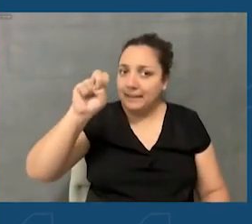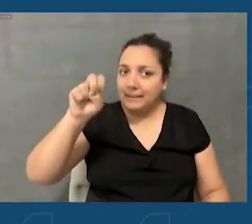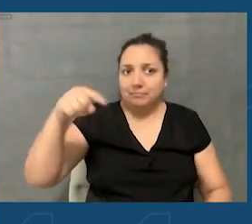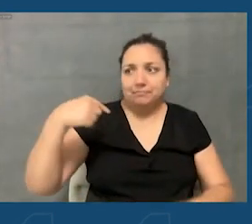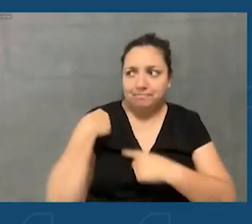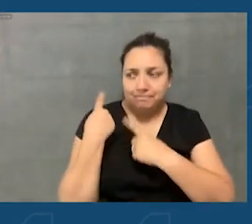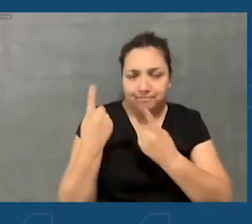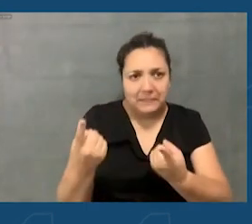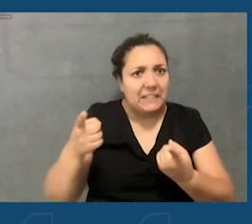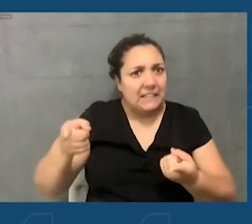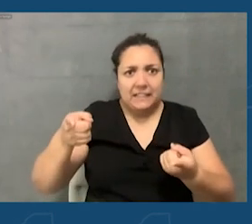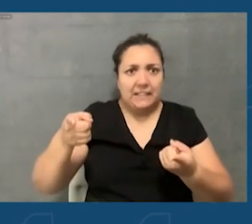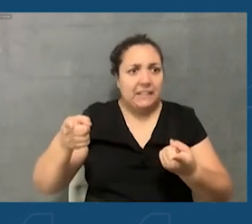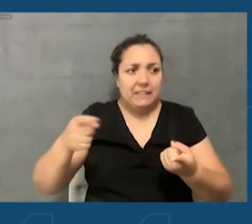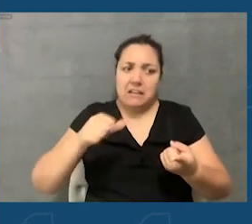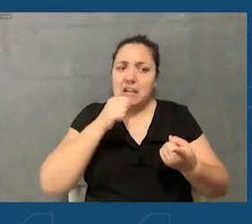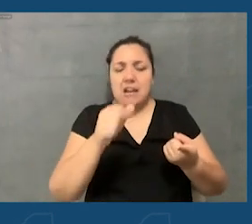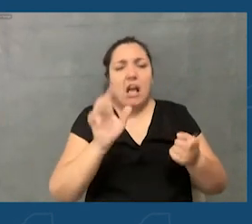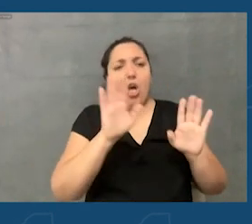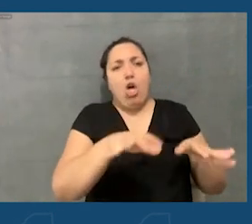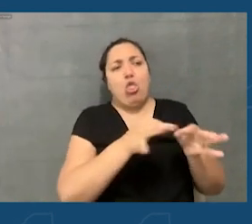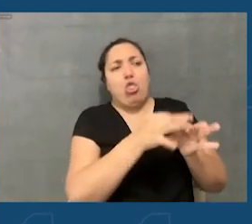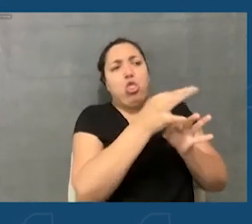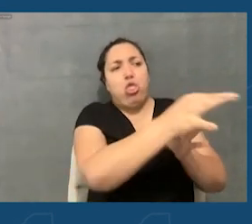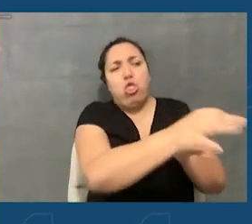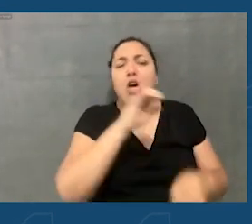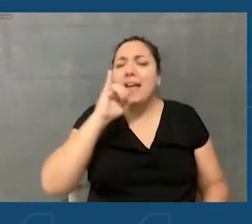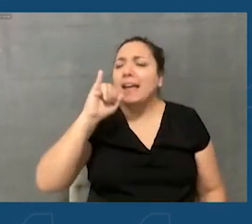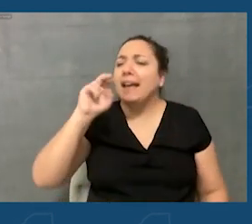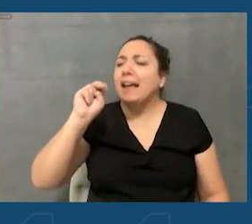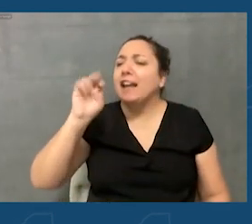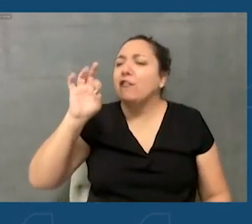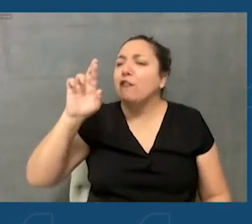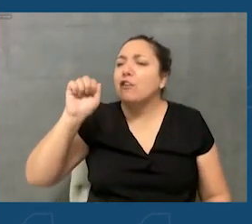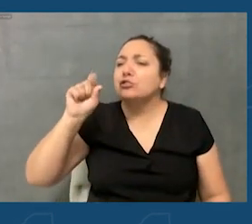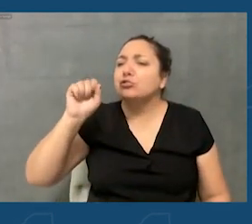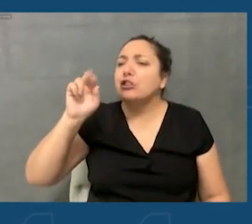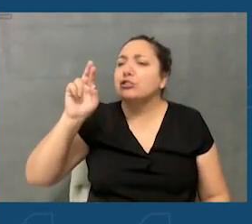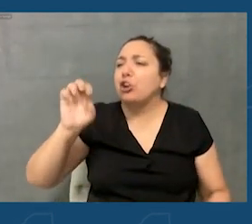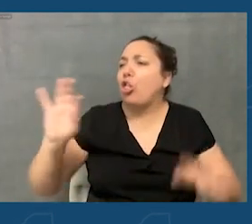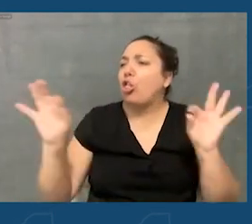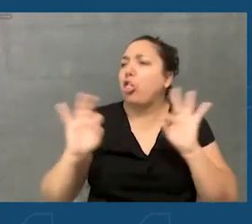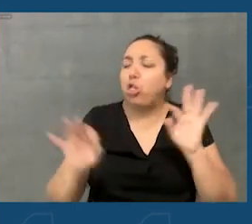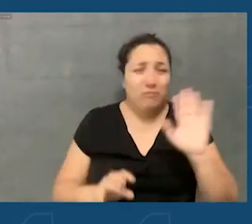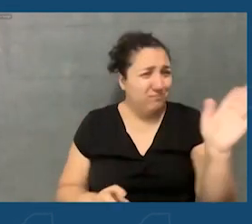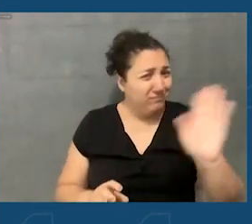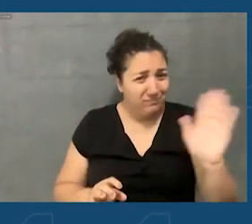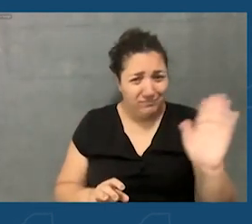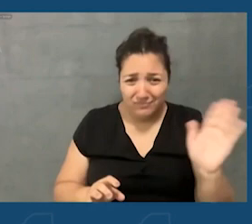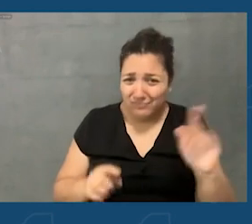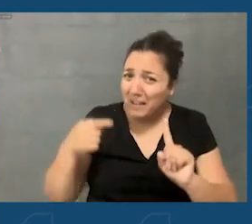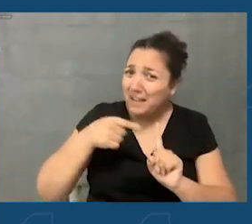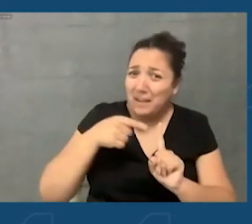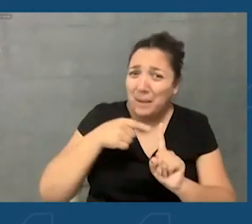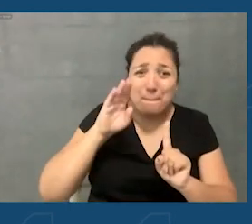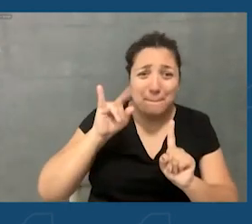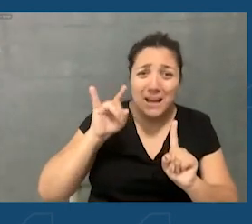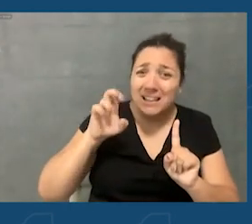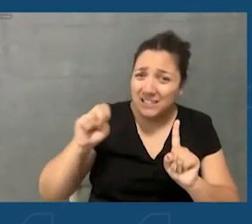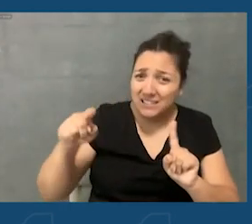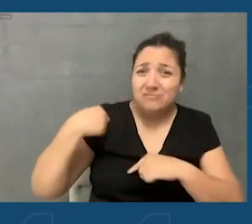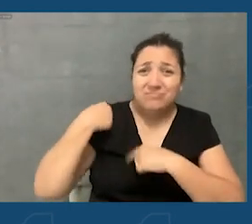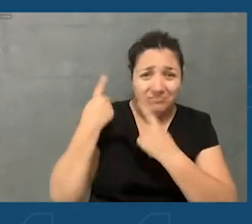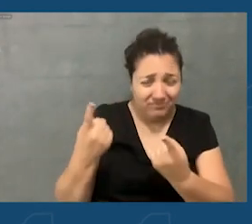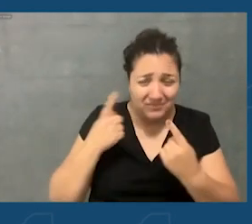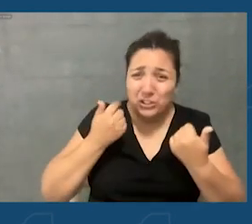into making our lives better by understanding the value of infrastructure than any president in modern history. And for that, we are certainly grateful,